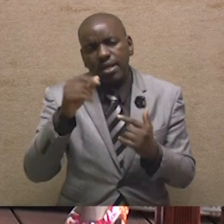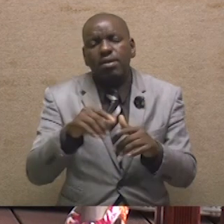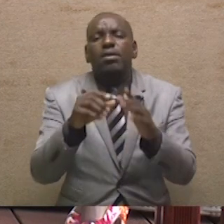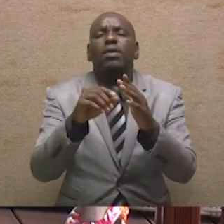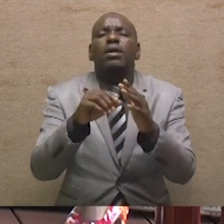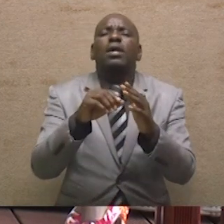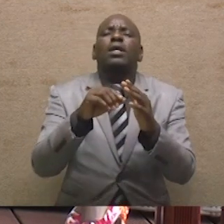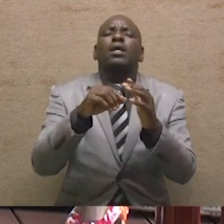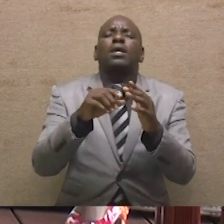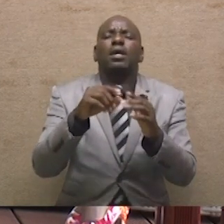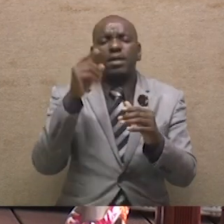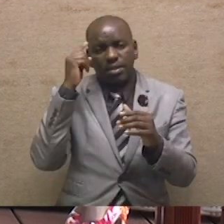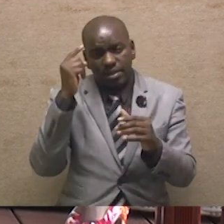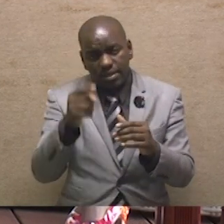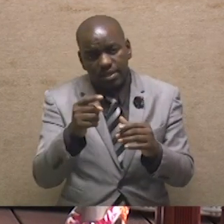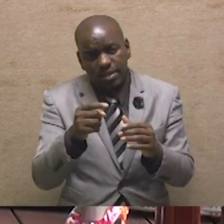have the traditional